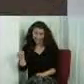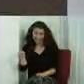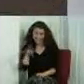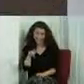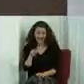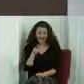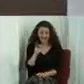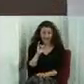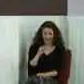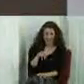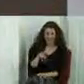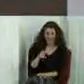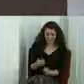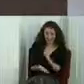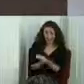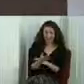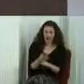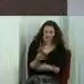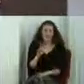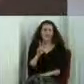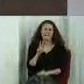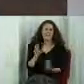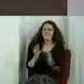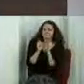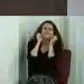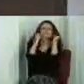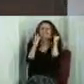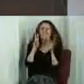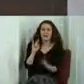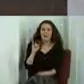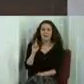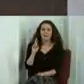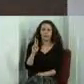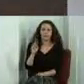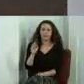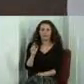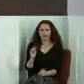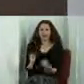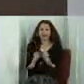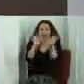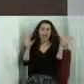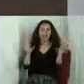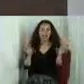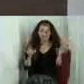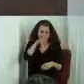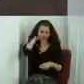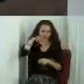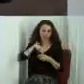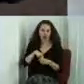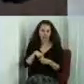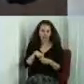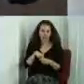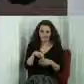We're VIPs this morning. Vibrant, inclusive, and progressive. It's our new tagline. Amen?